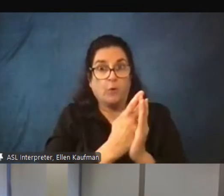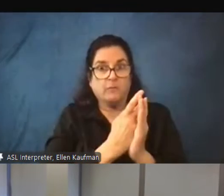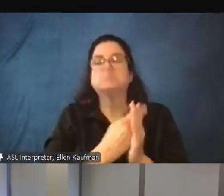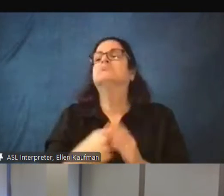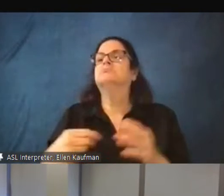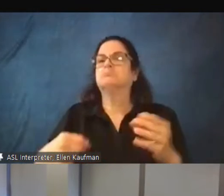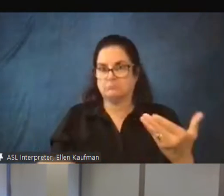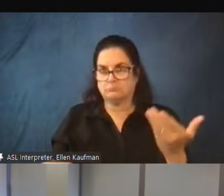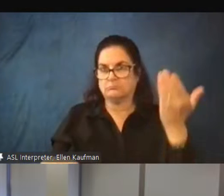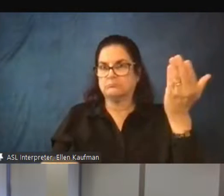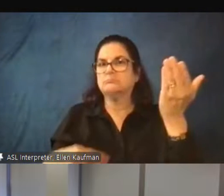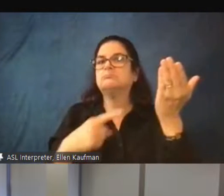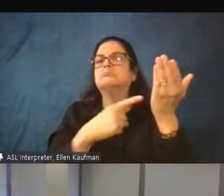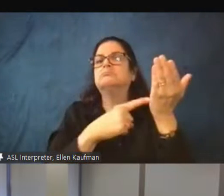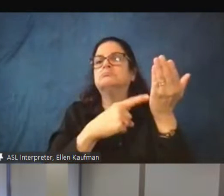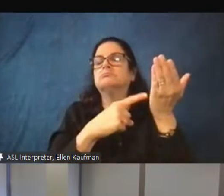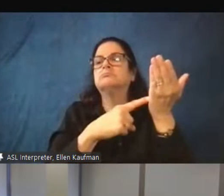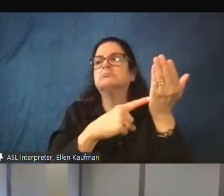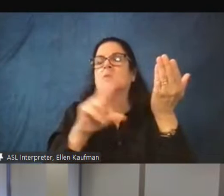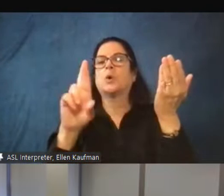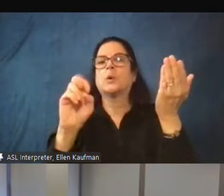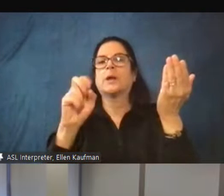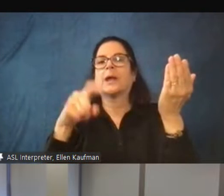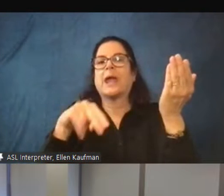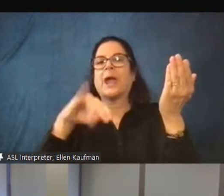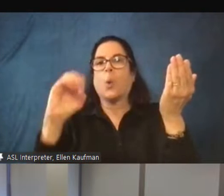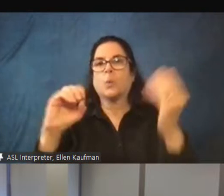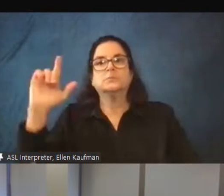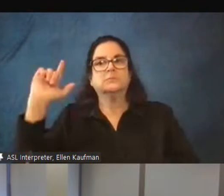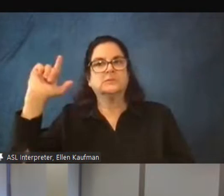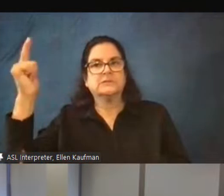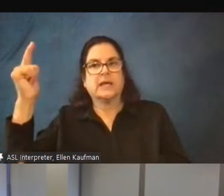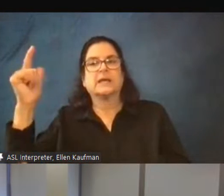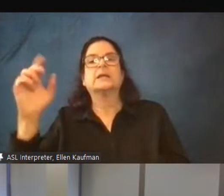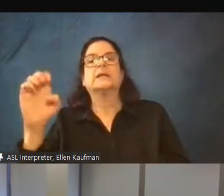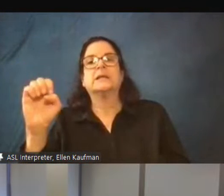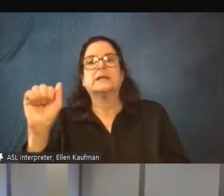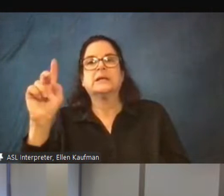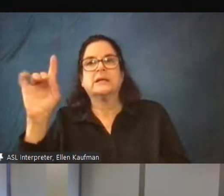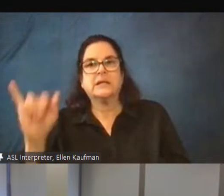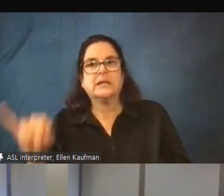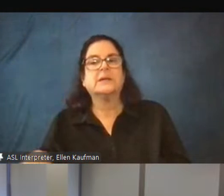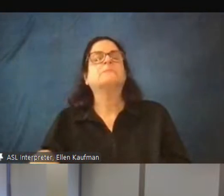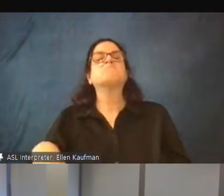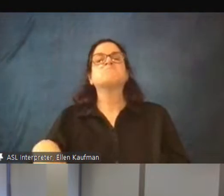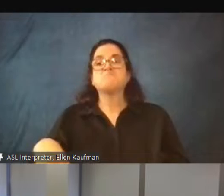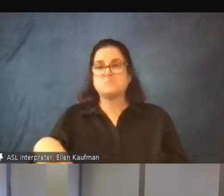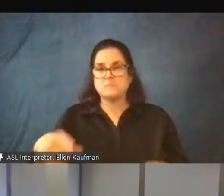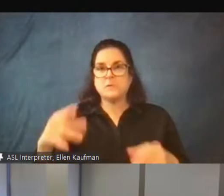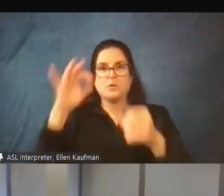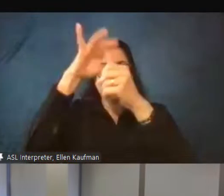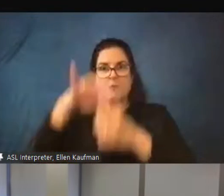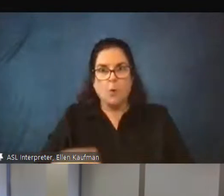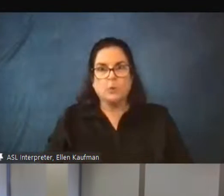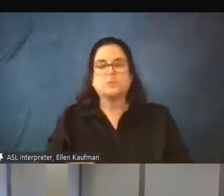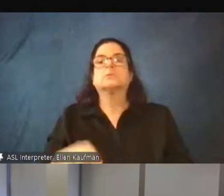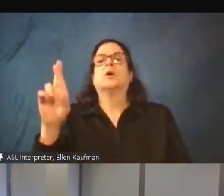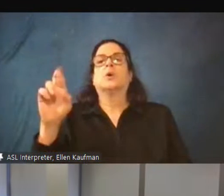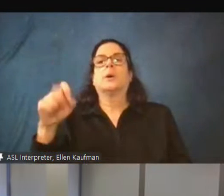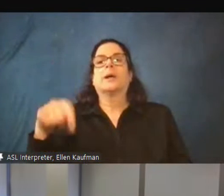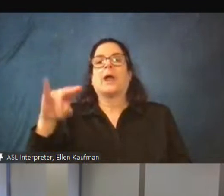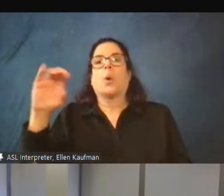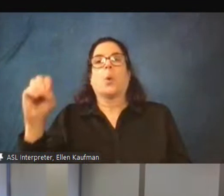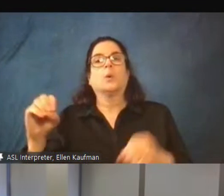by Director Eady, that the omnibus be approved and recommended for board approval. We'll take a roll call vote. Director Raquel? Yes. Director Ortiz? Yes.